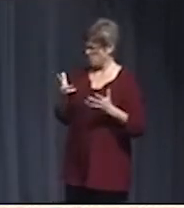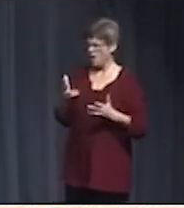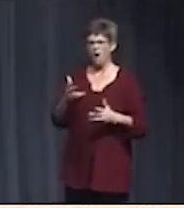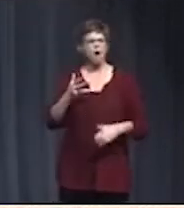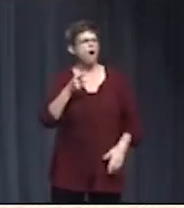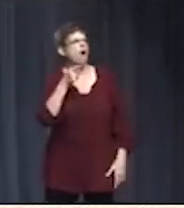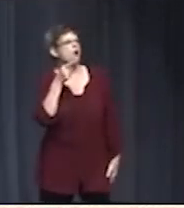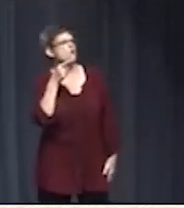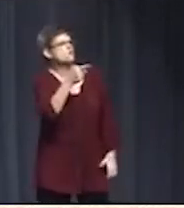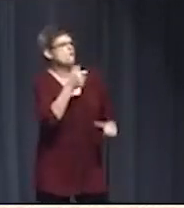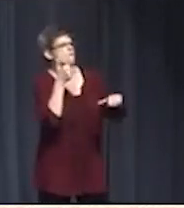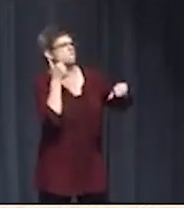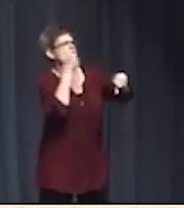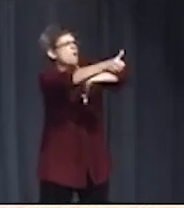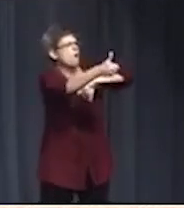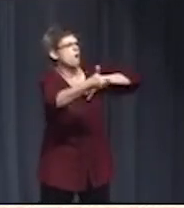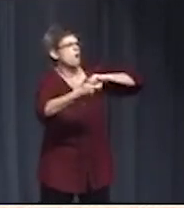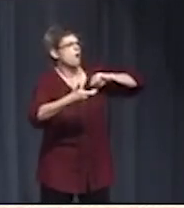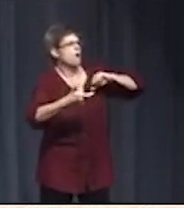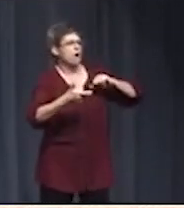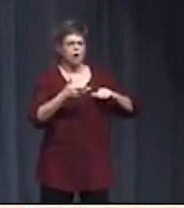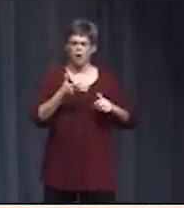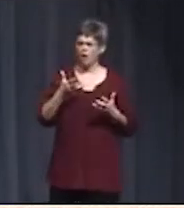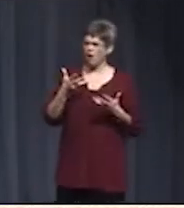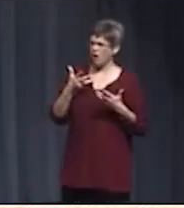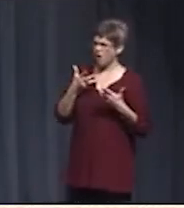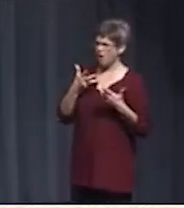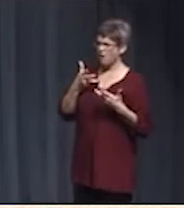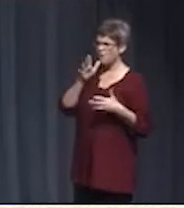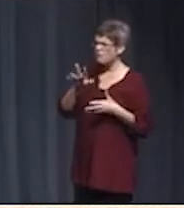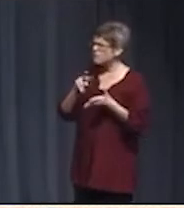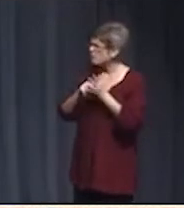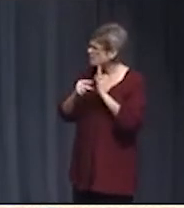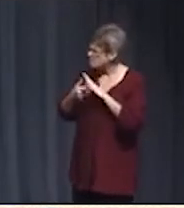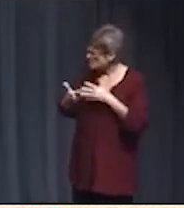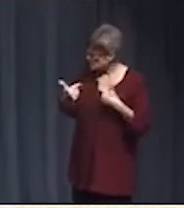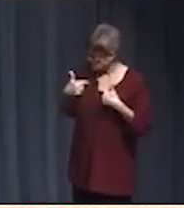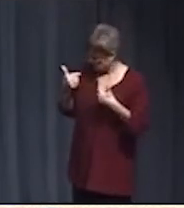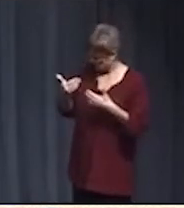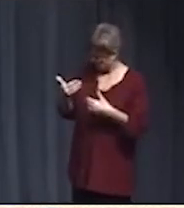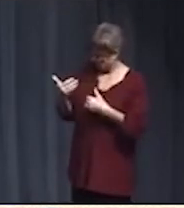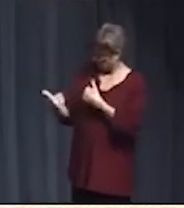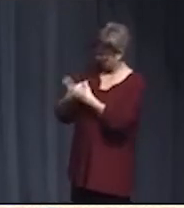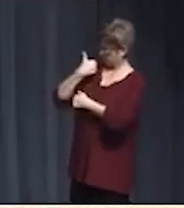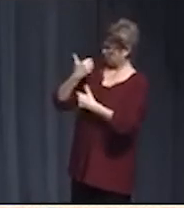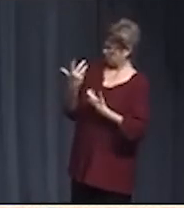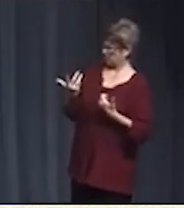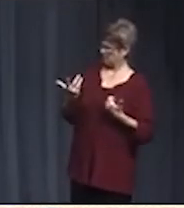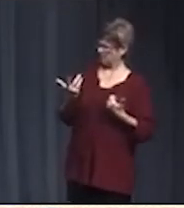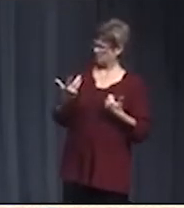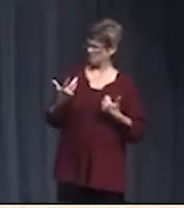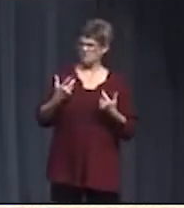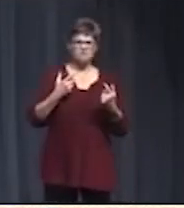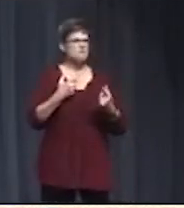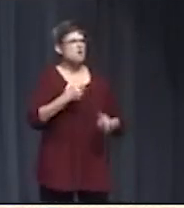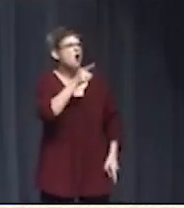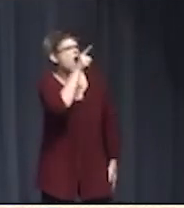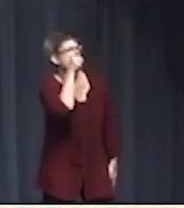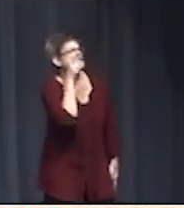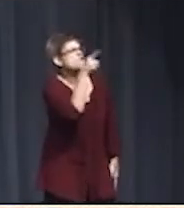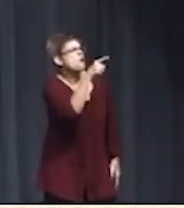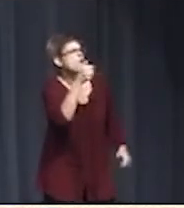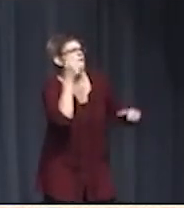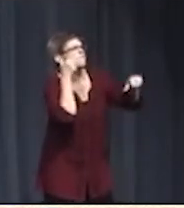is your fault. And she finally said, what do you mean it's my fault? It's your